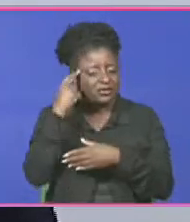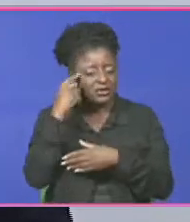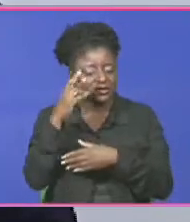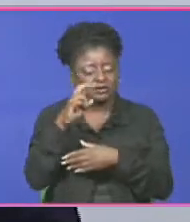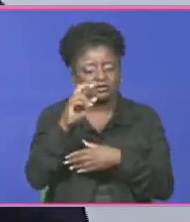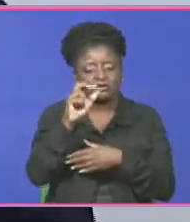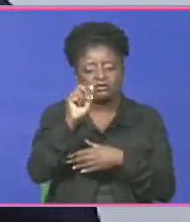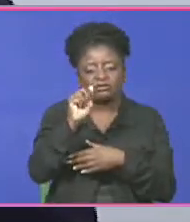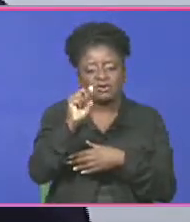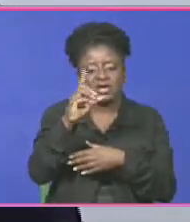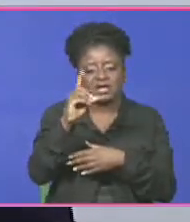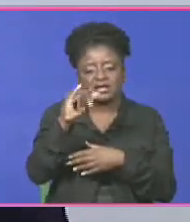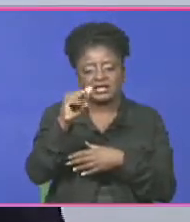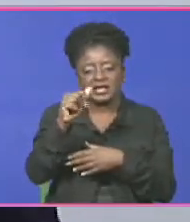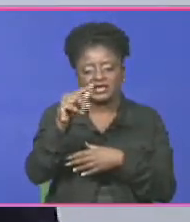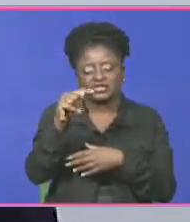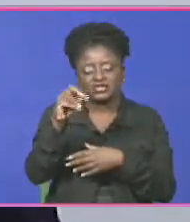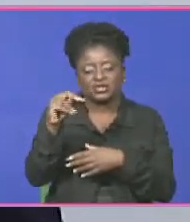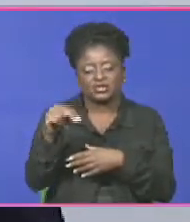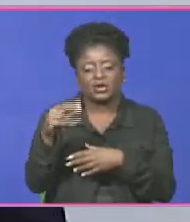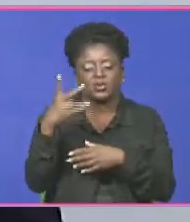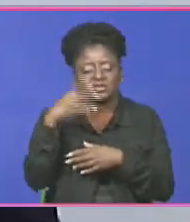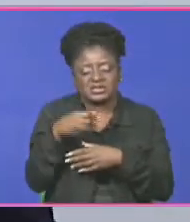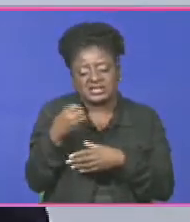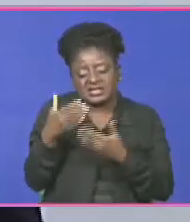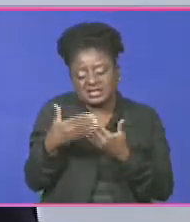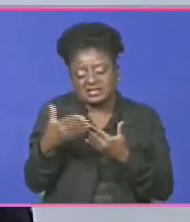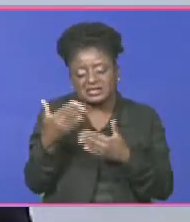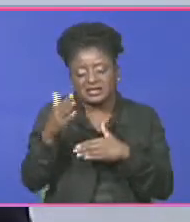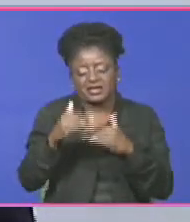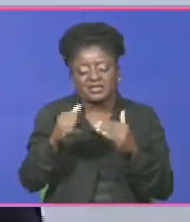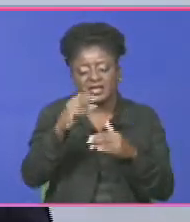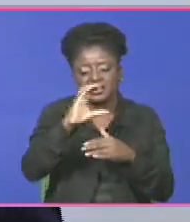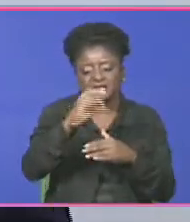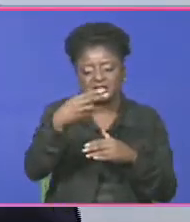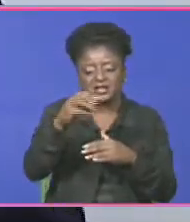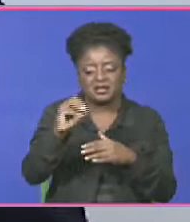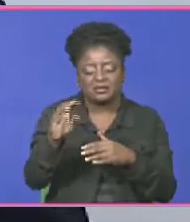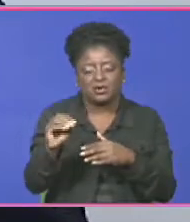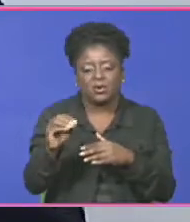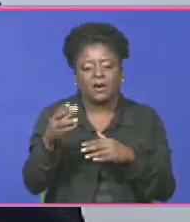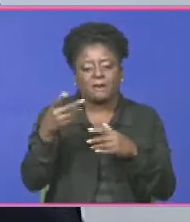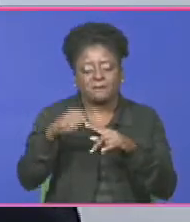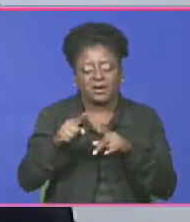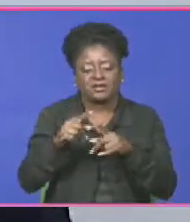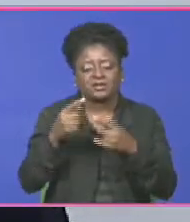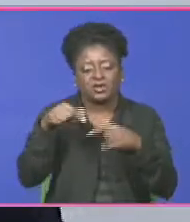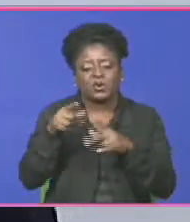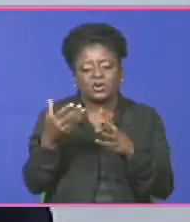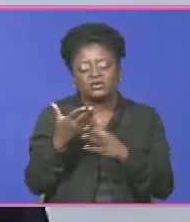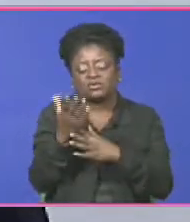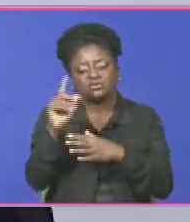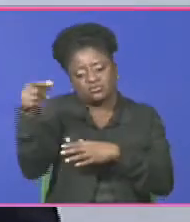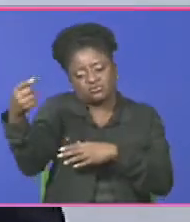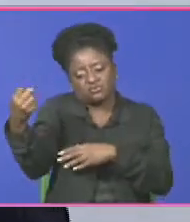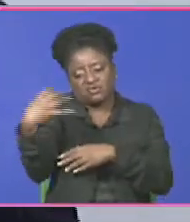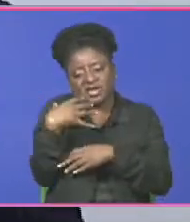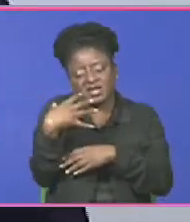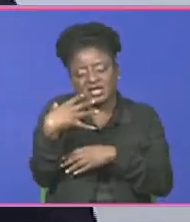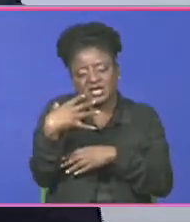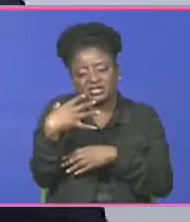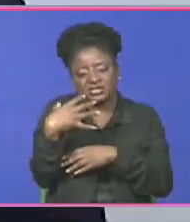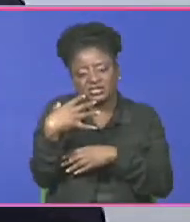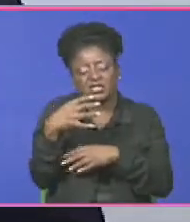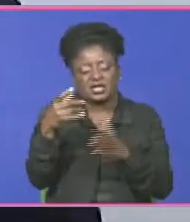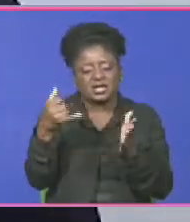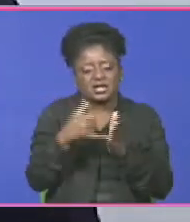chemo, so I didn't expect to encounter so many side effects, but going through radiation, it's a fight. You know, with everything,